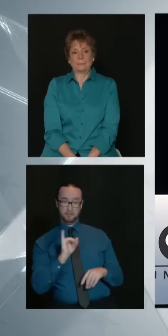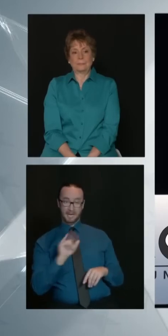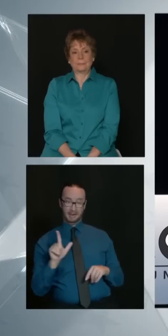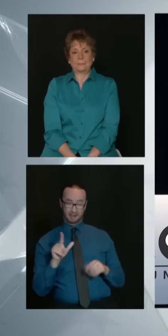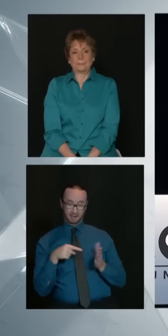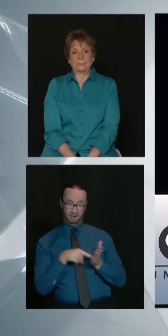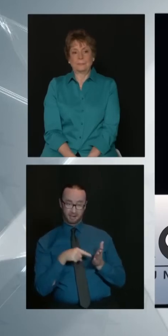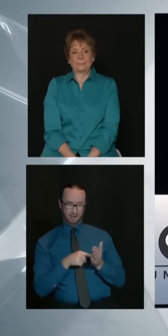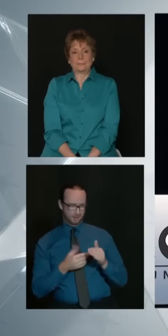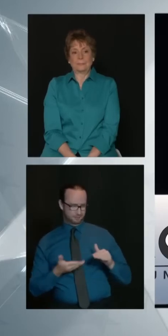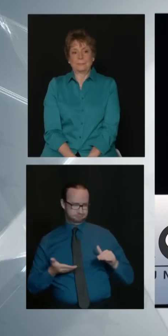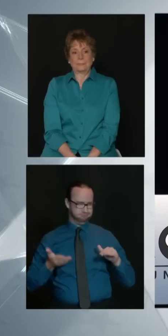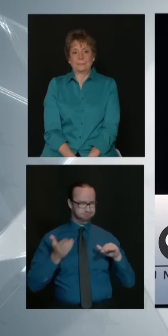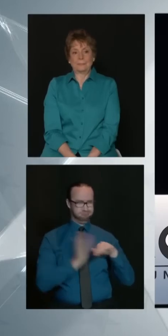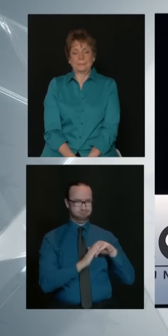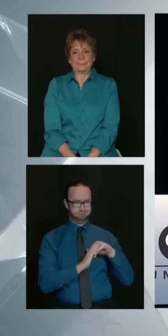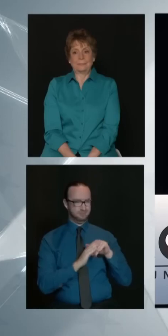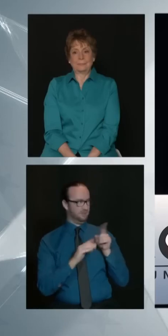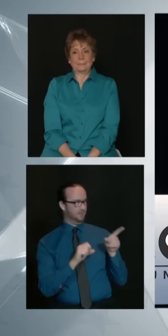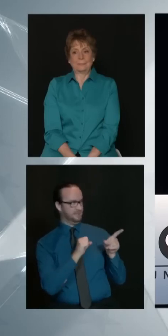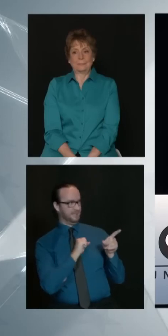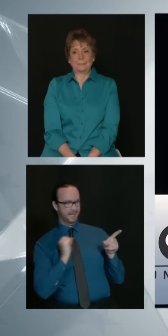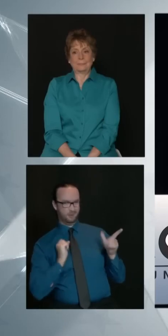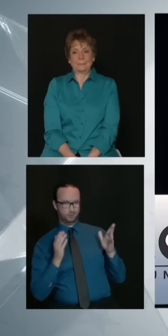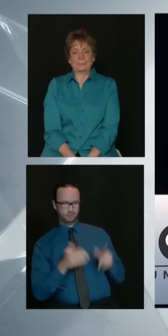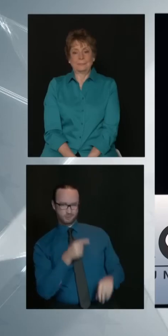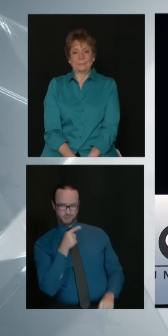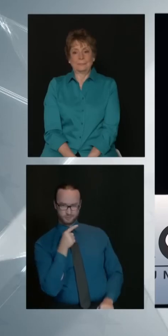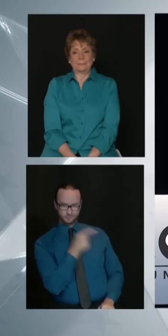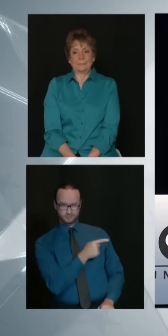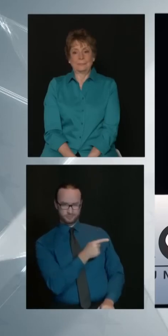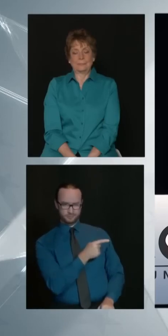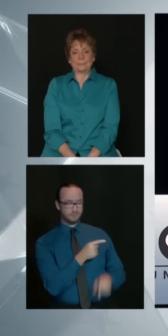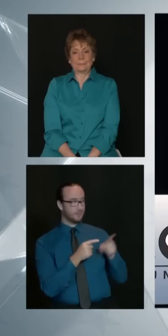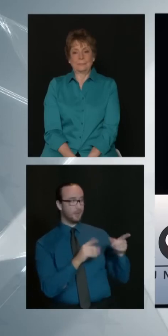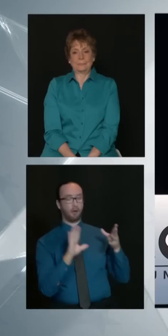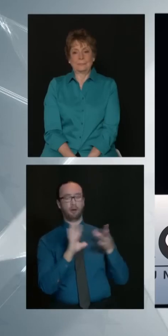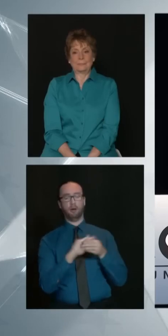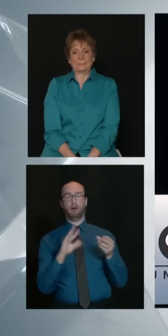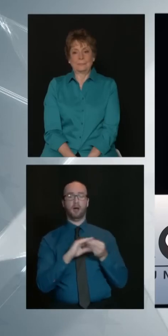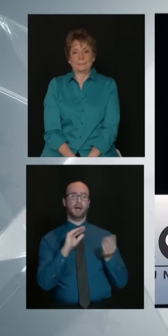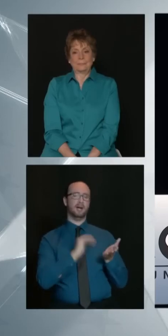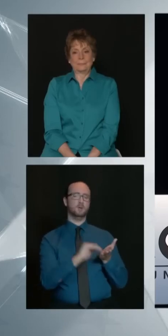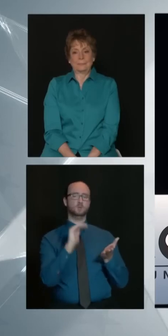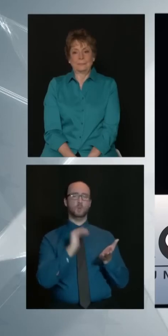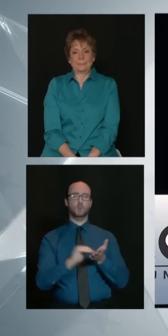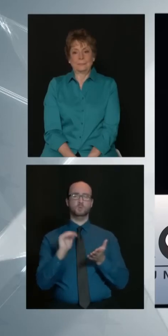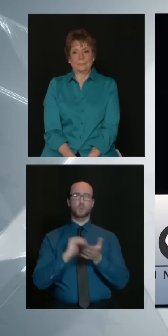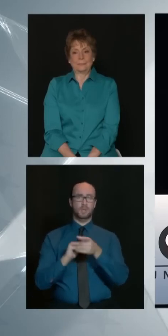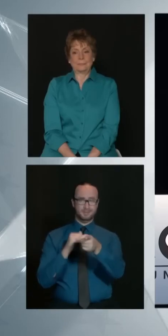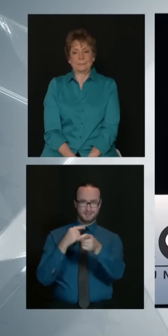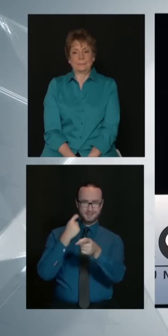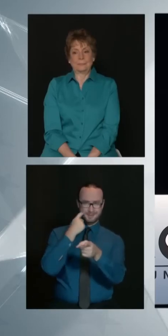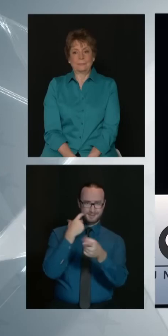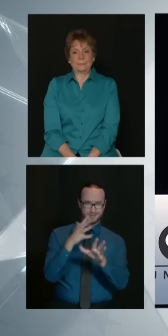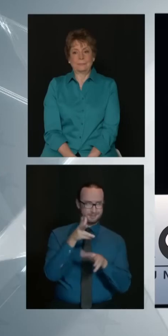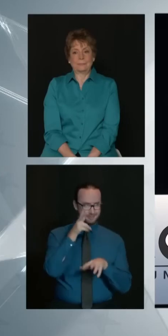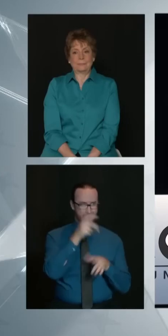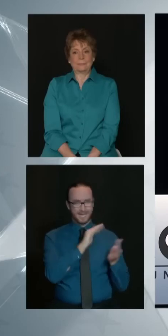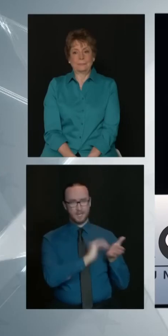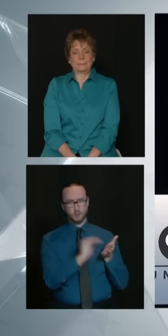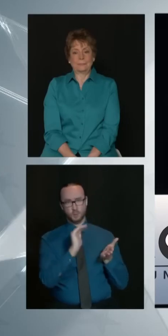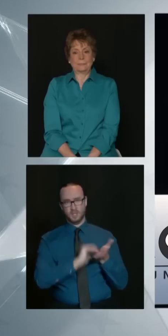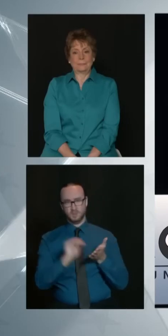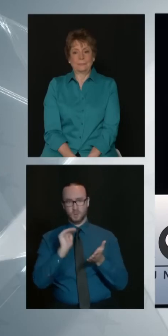over. He's got a bunch of excuses. I think you heard a lot of them here tonight. You know, it's up to you to decide whether excuses are